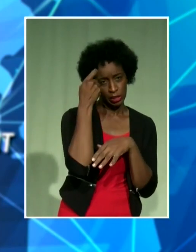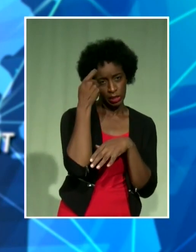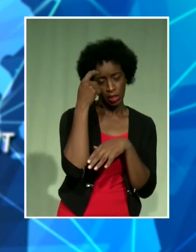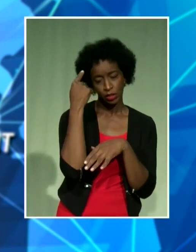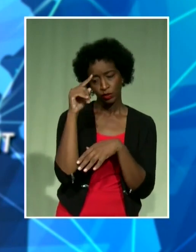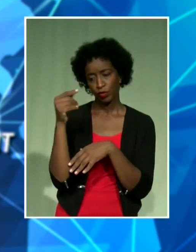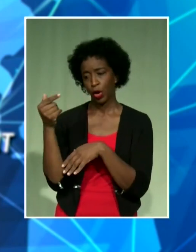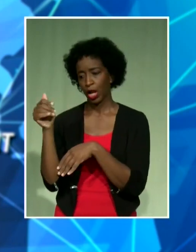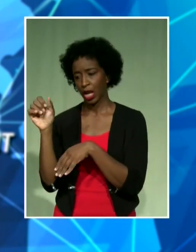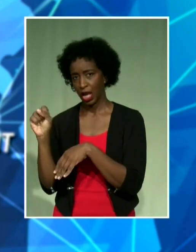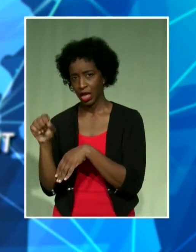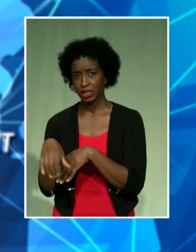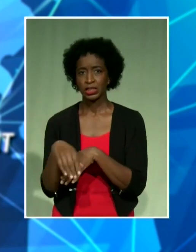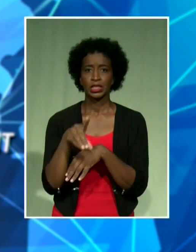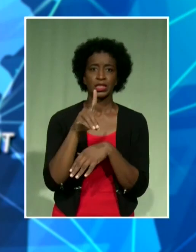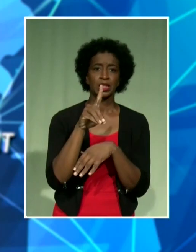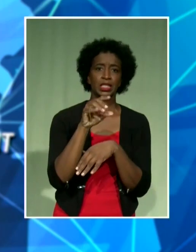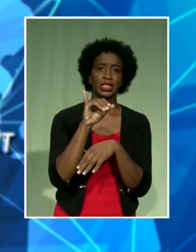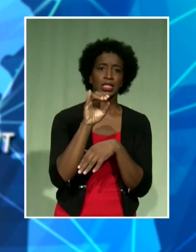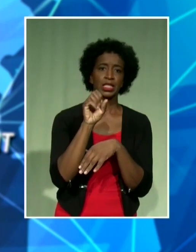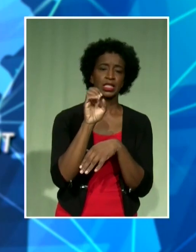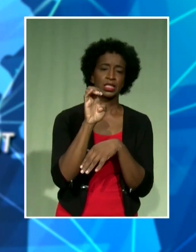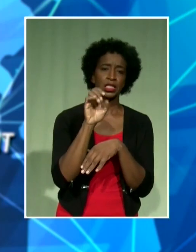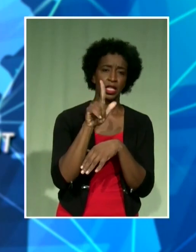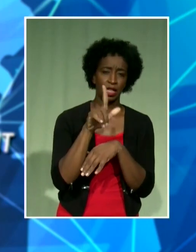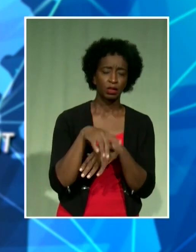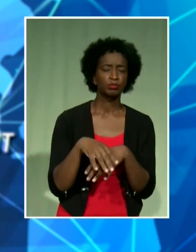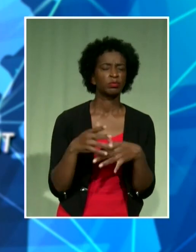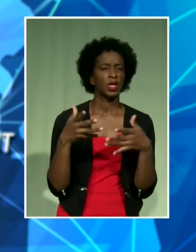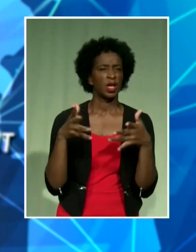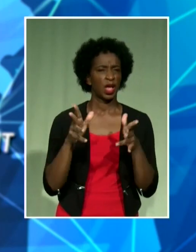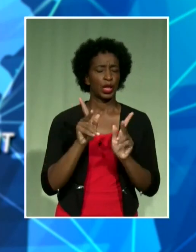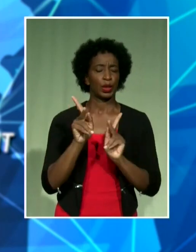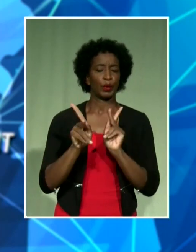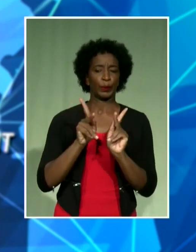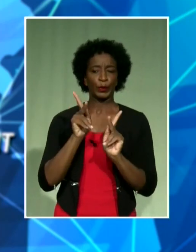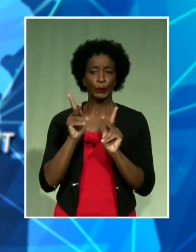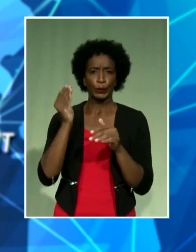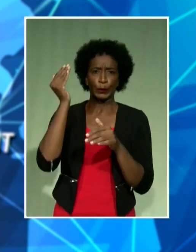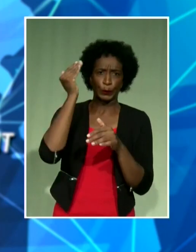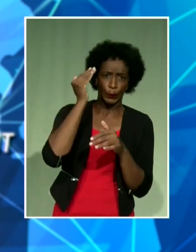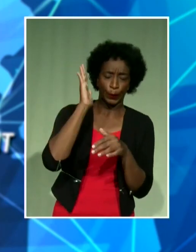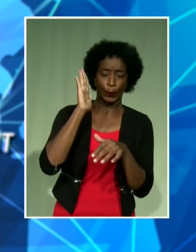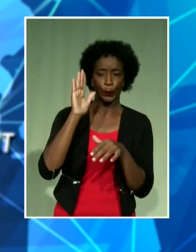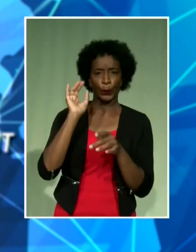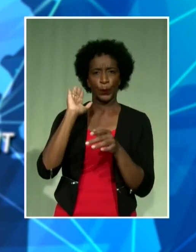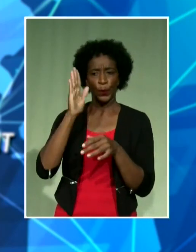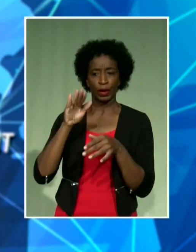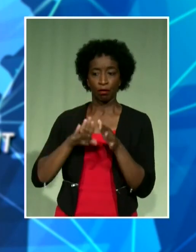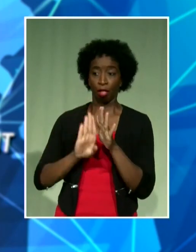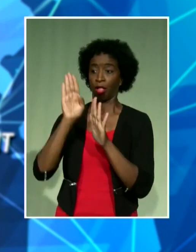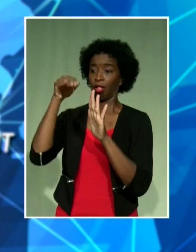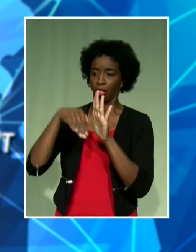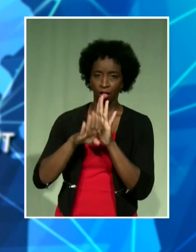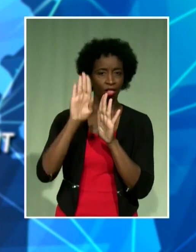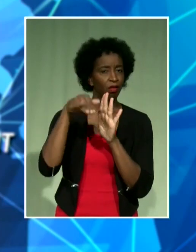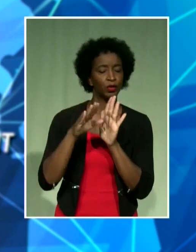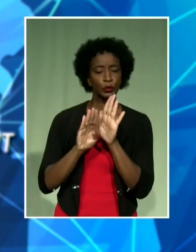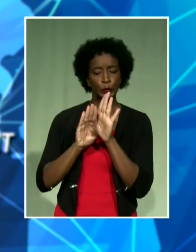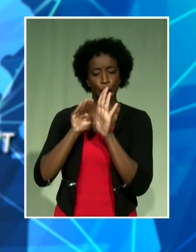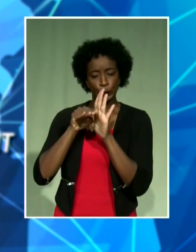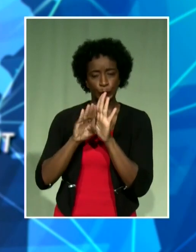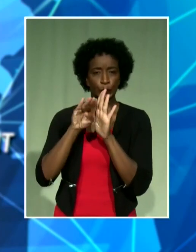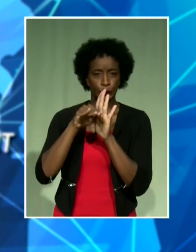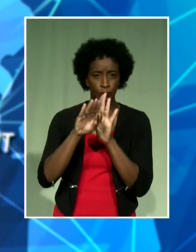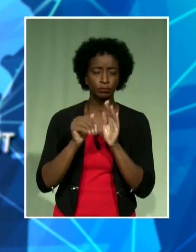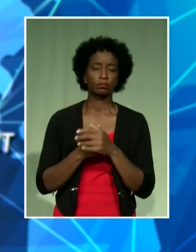expected to bring some level of predictability to the retail prices and shield consumers from the full increase of refined petroleum products. When